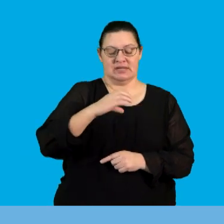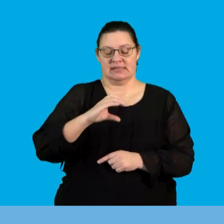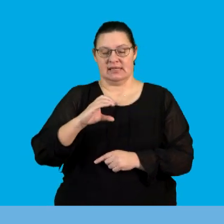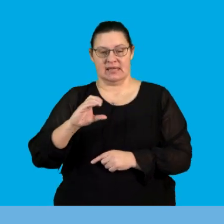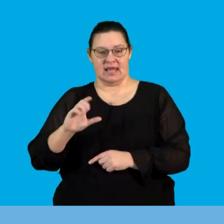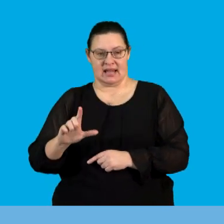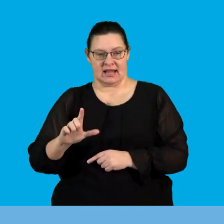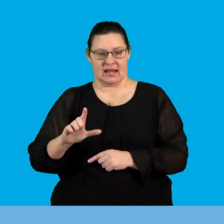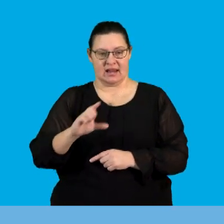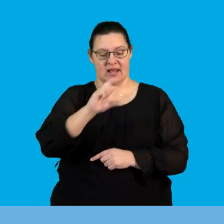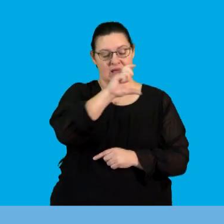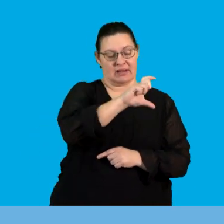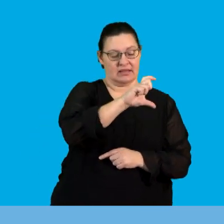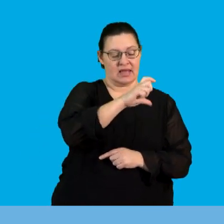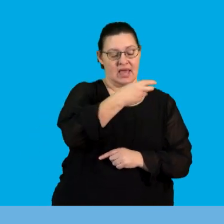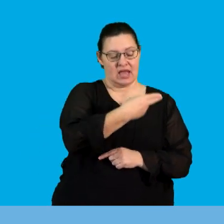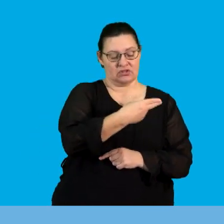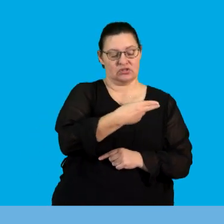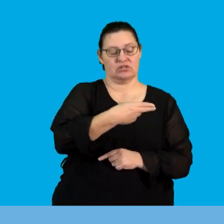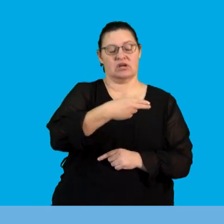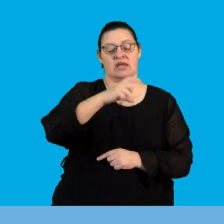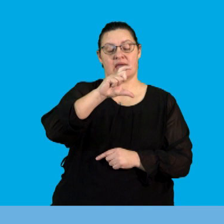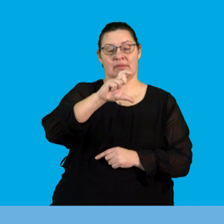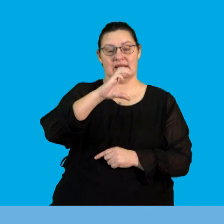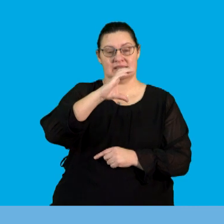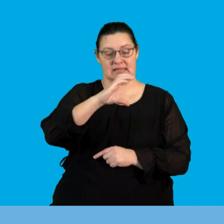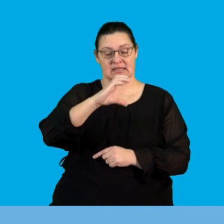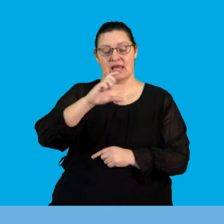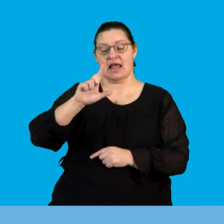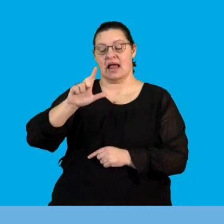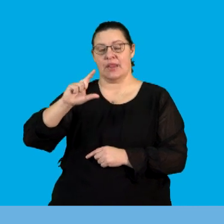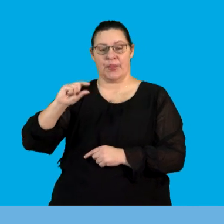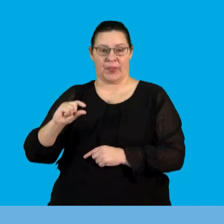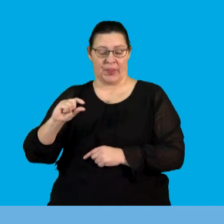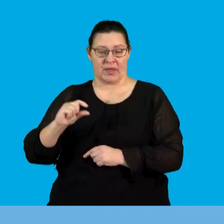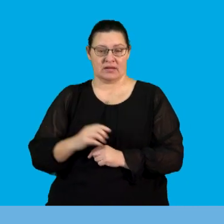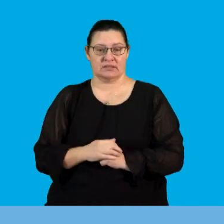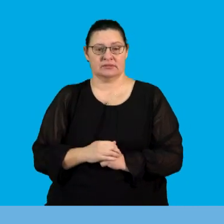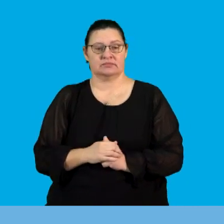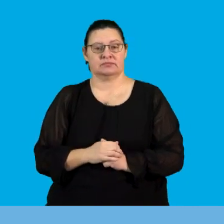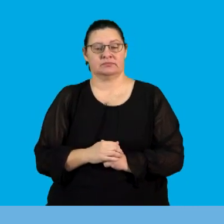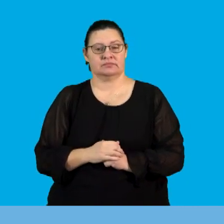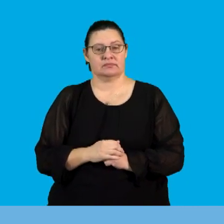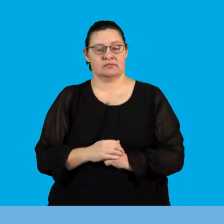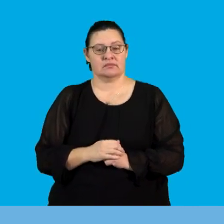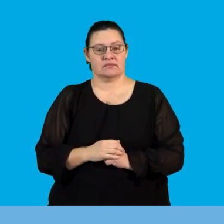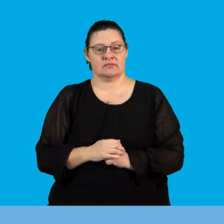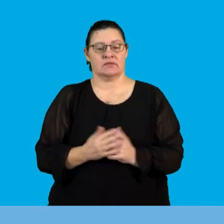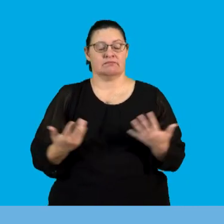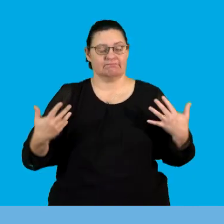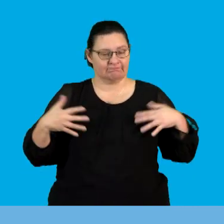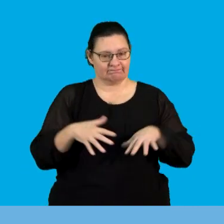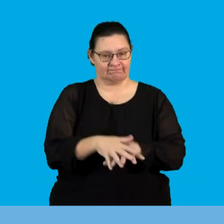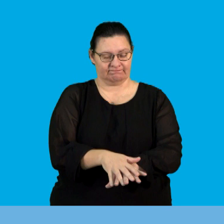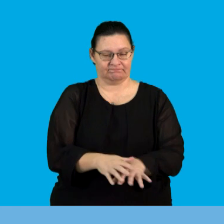HCl. It's capital letter H, capital letter C, but small letter L. Remember, hydrogen and chlorine, they